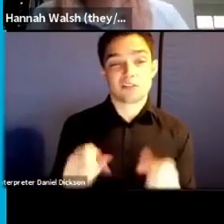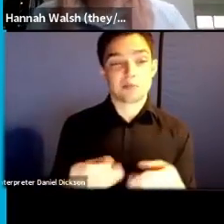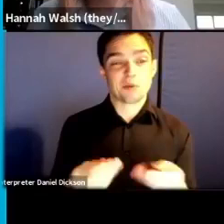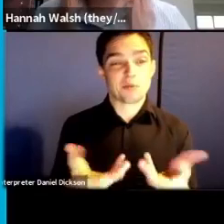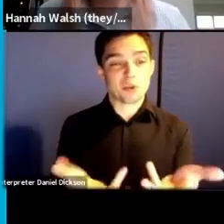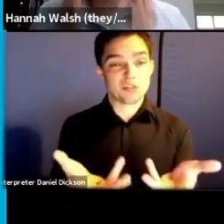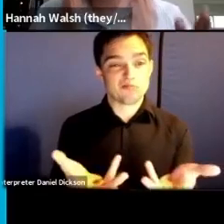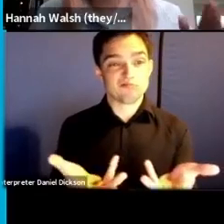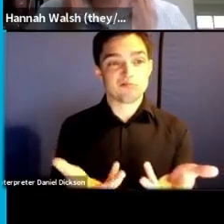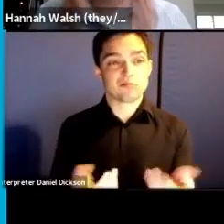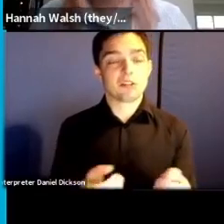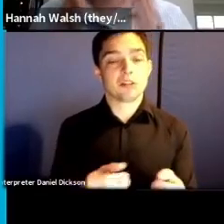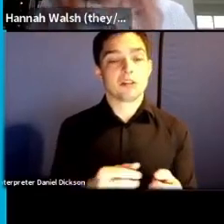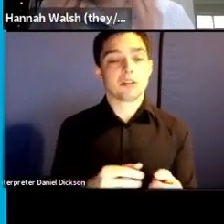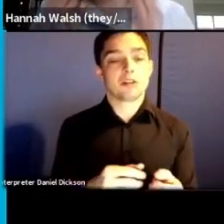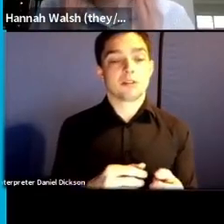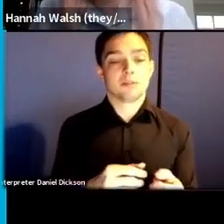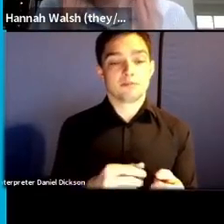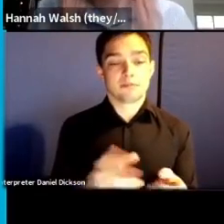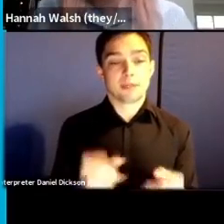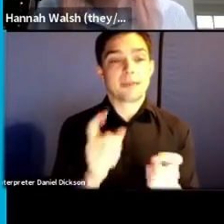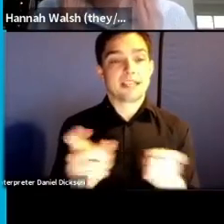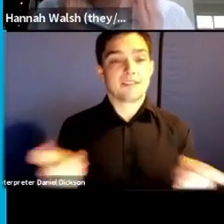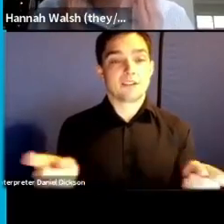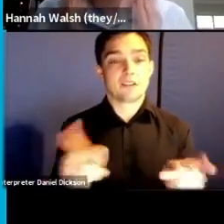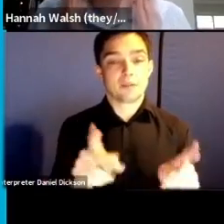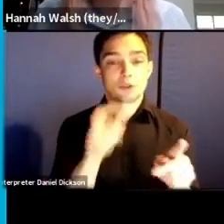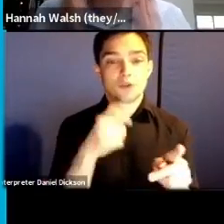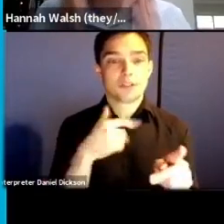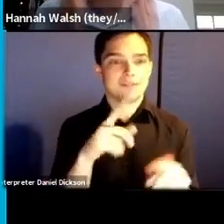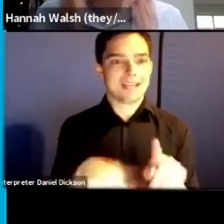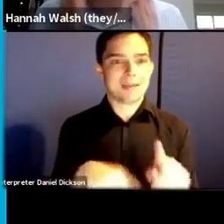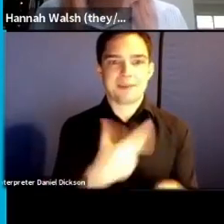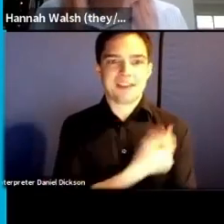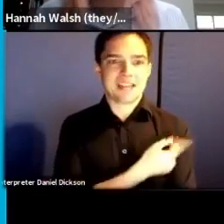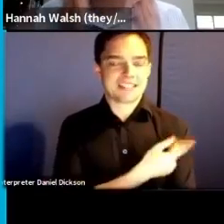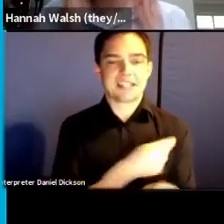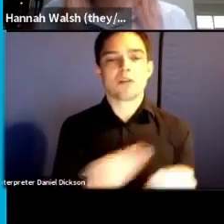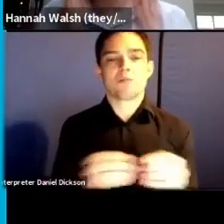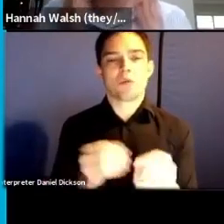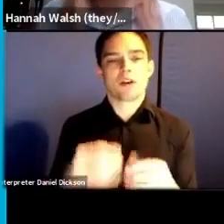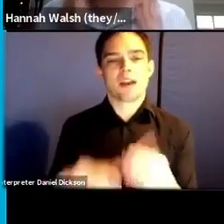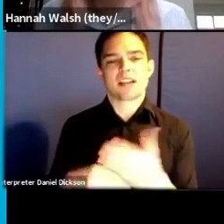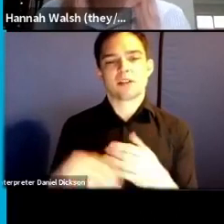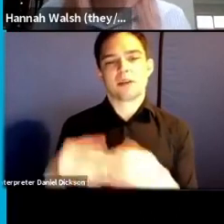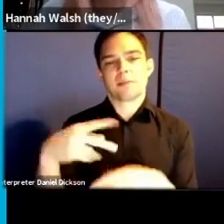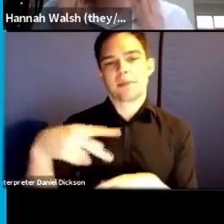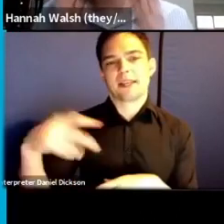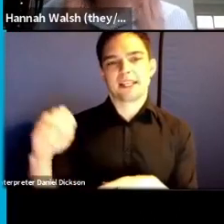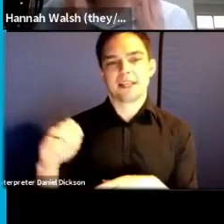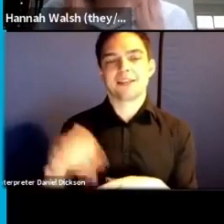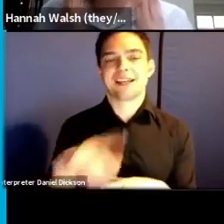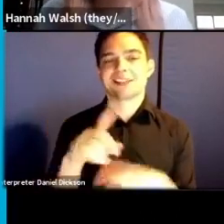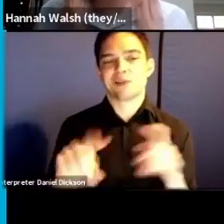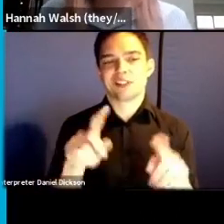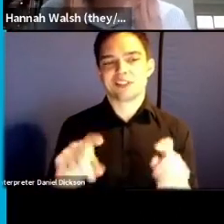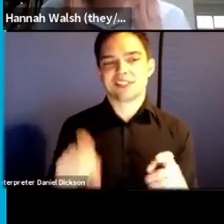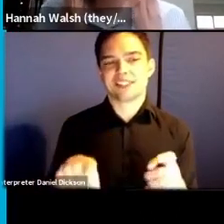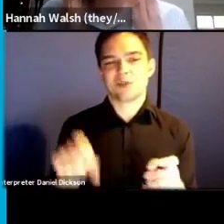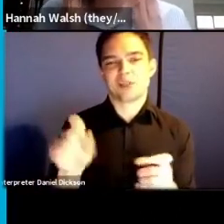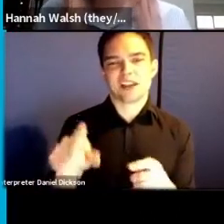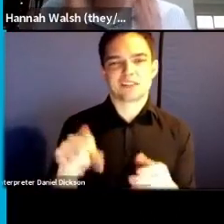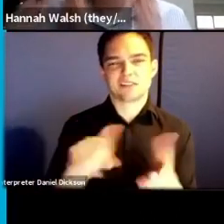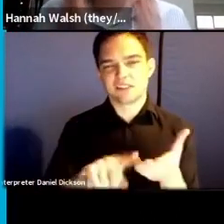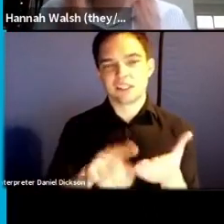on, that can be given to the person who can't be vaccinated? Those are questions that we have to ask, because we do know that there are